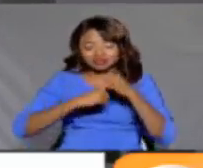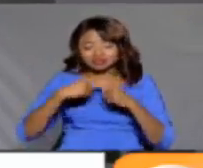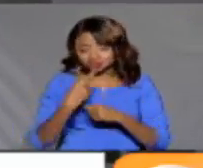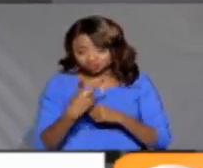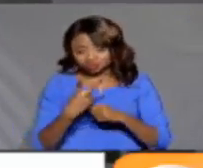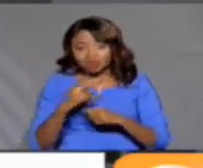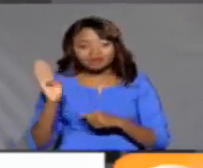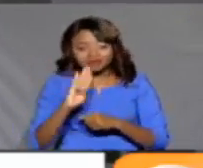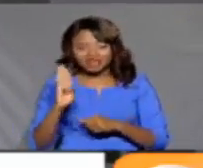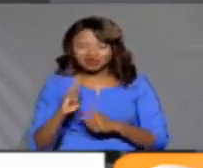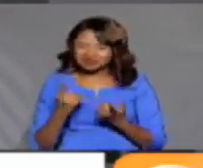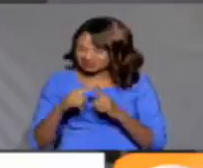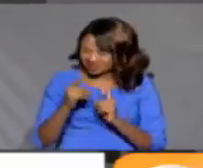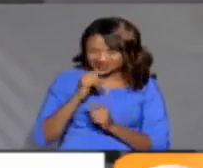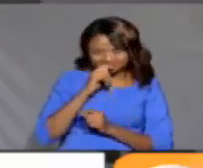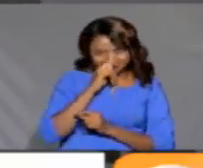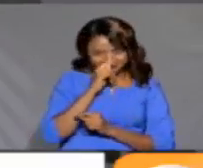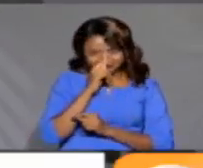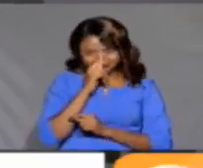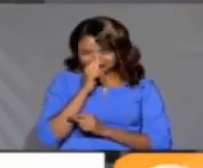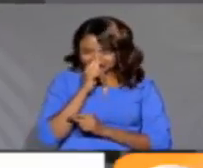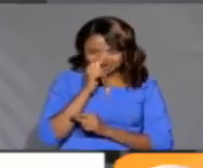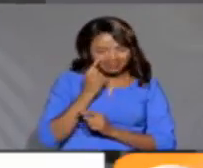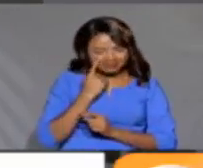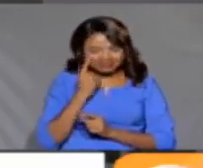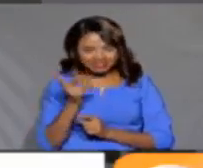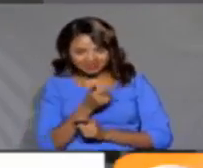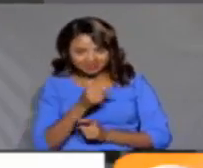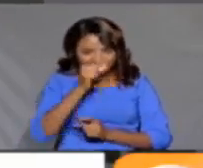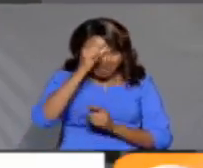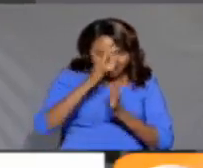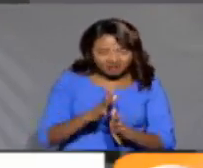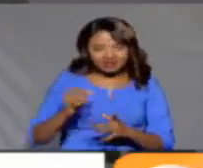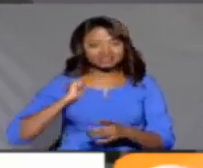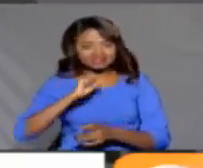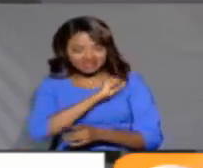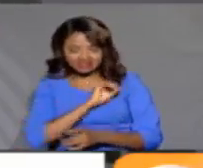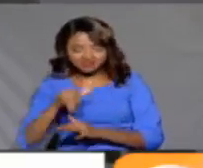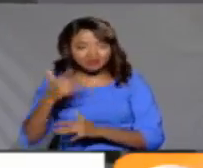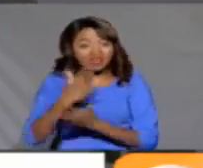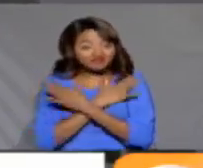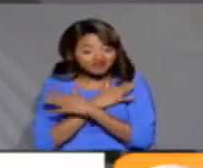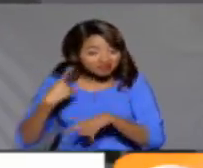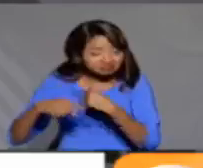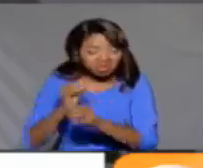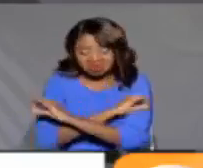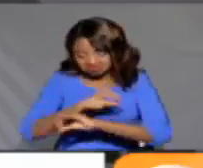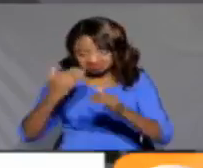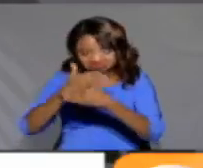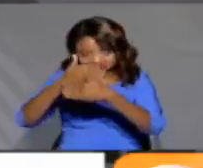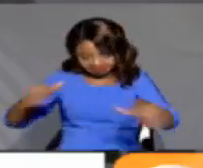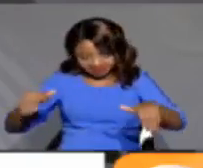conditional grants. But it seems that this is where the relationship between governors and senators end. Makueni Senator Mutula